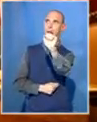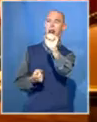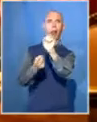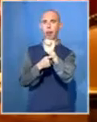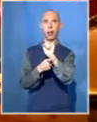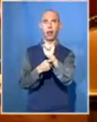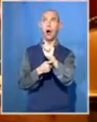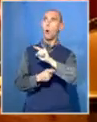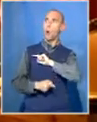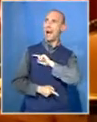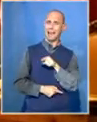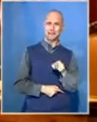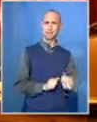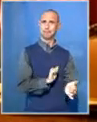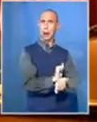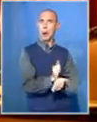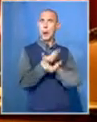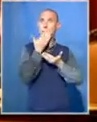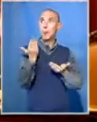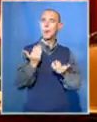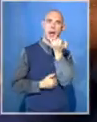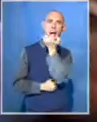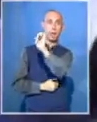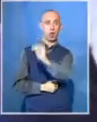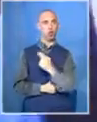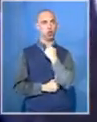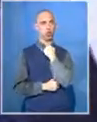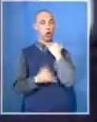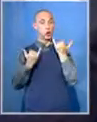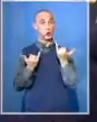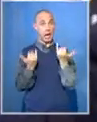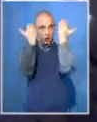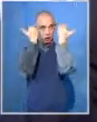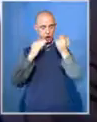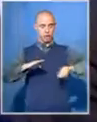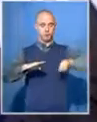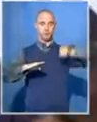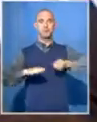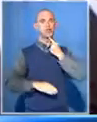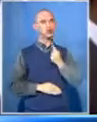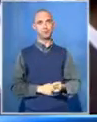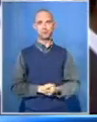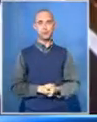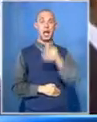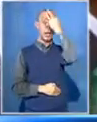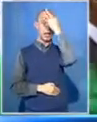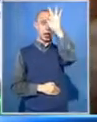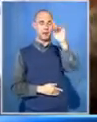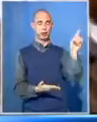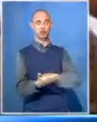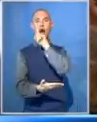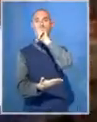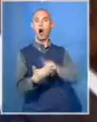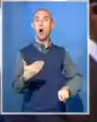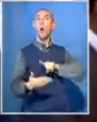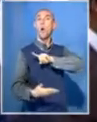arrest Omar Al-Bashir was unlawful. The judge's ruling was based on the fact that South Africa is a signatory